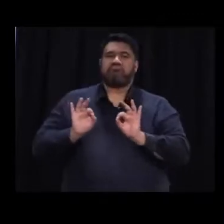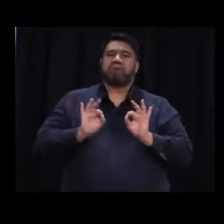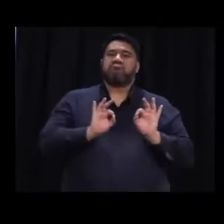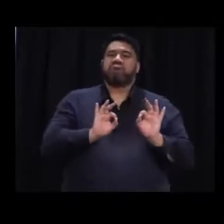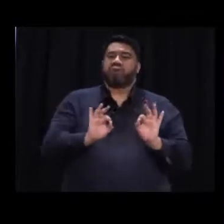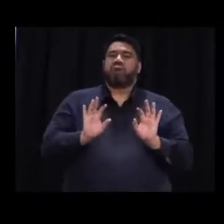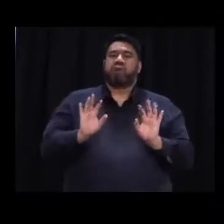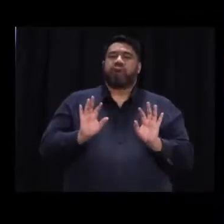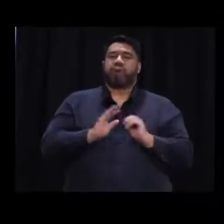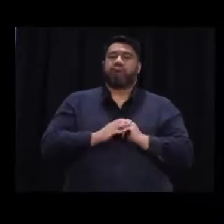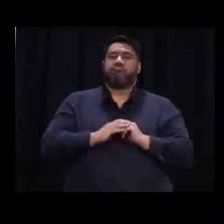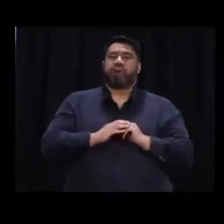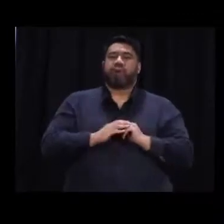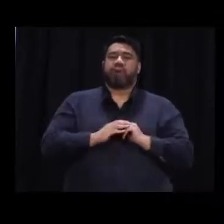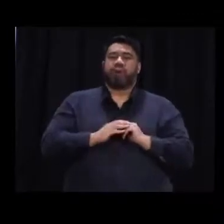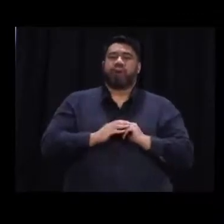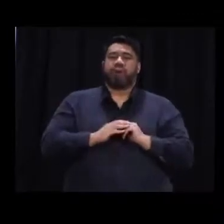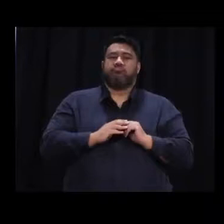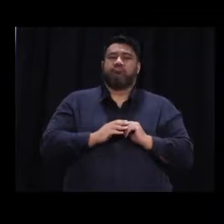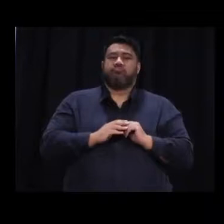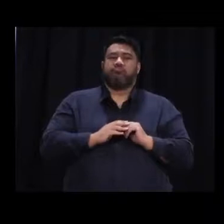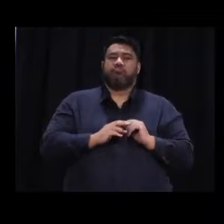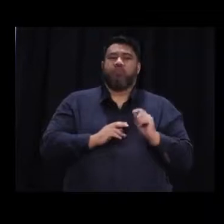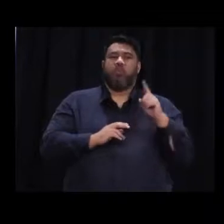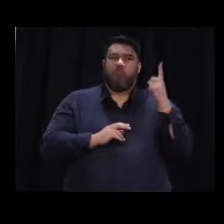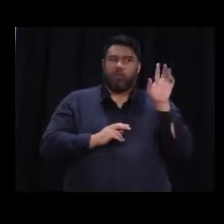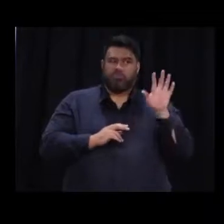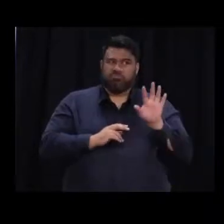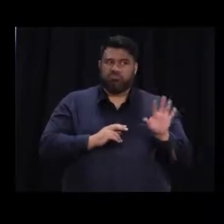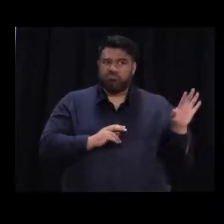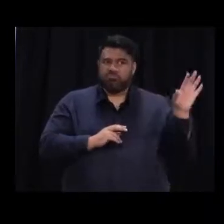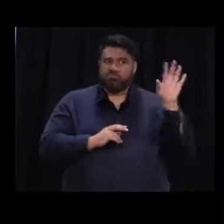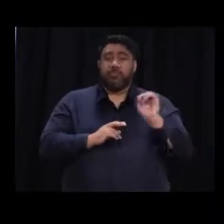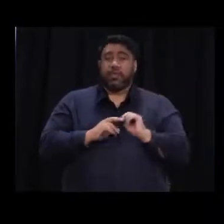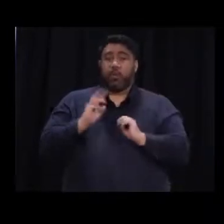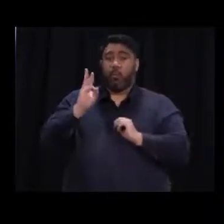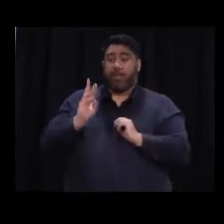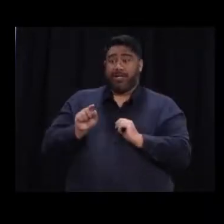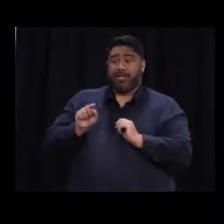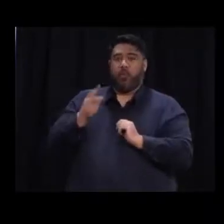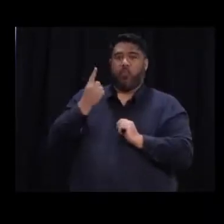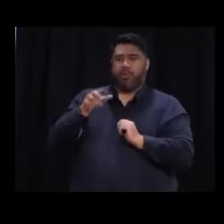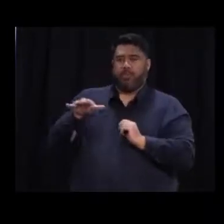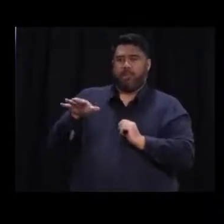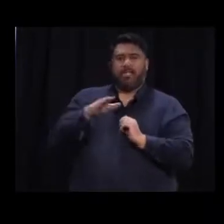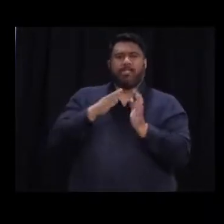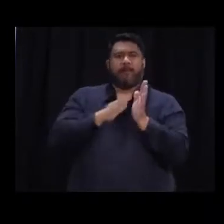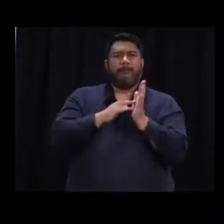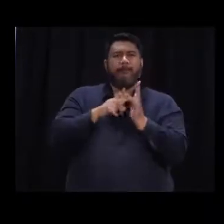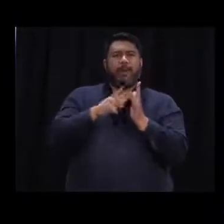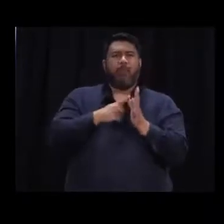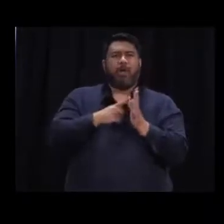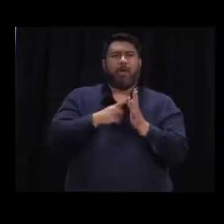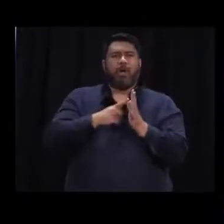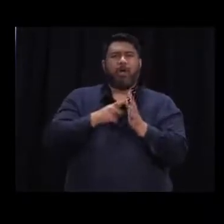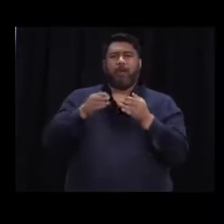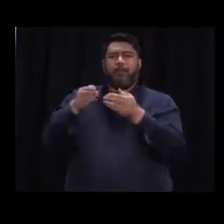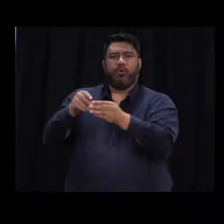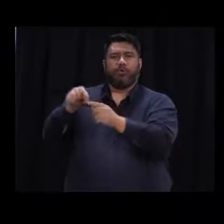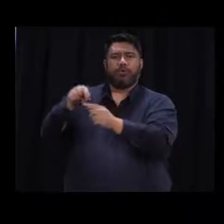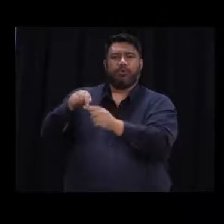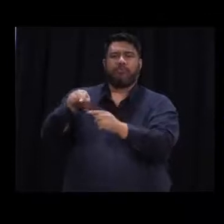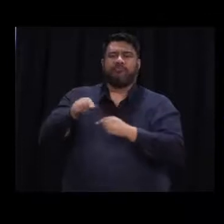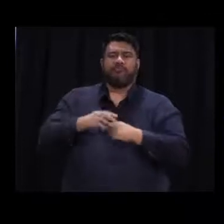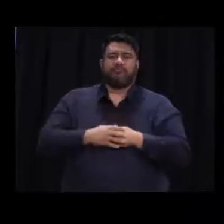The only one outside of Auckland is Moa Point here in Wellington, as we have seen over the last 3 days. The second sample